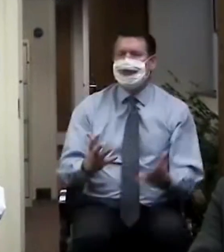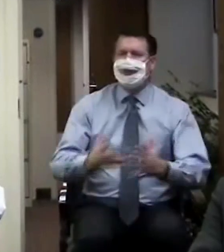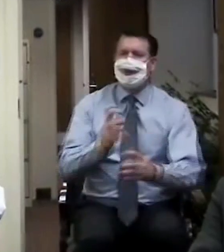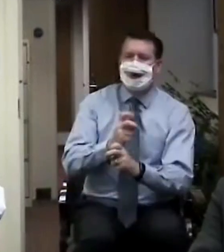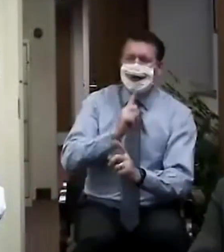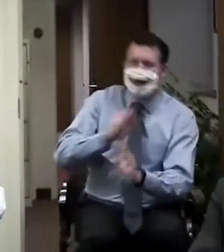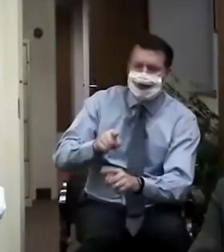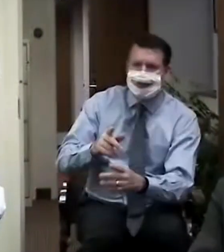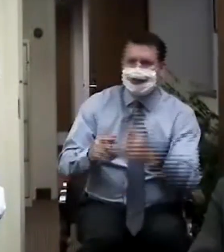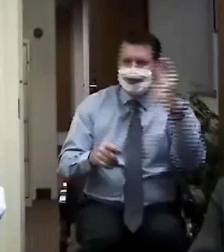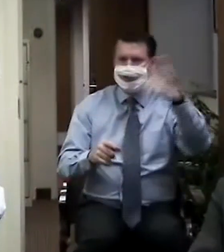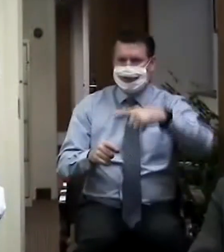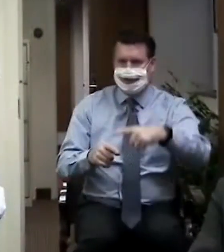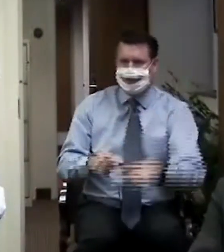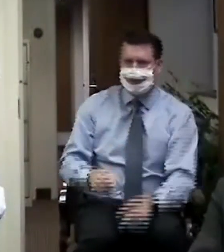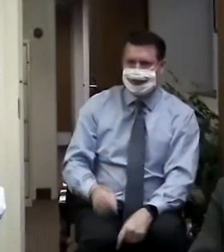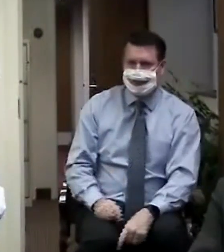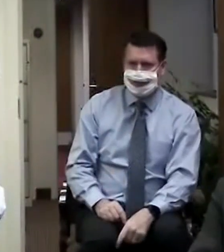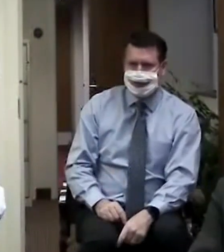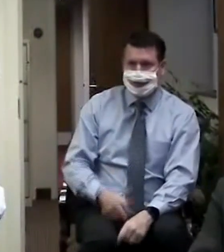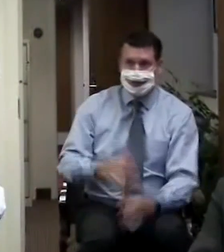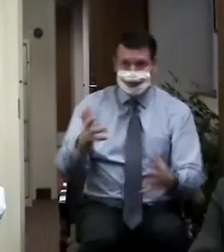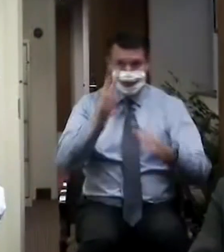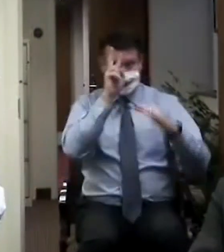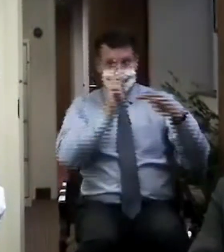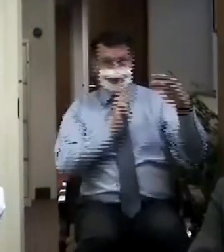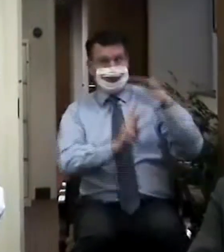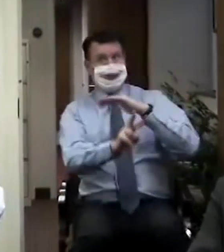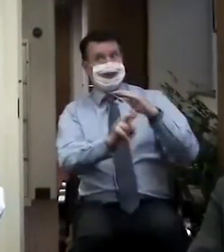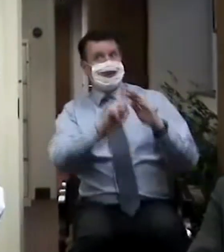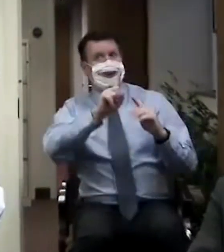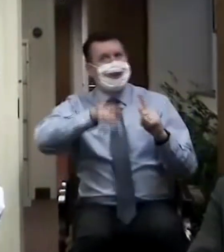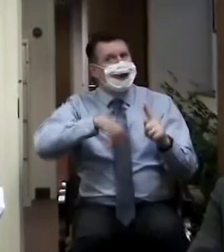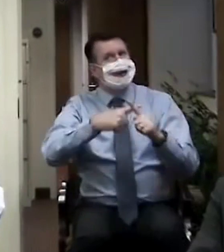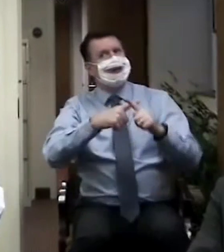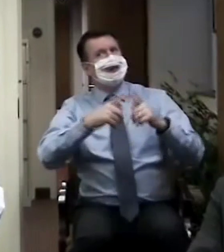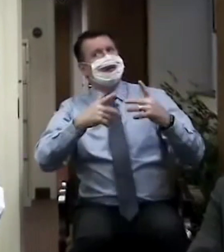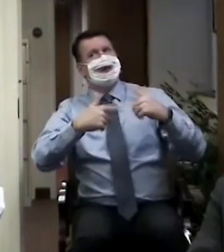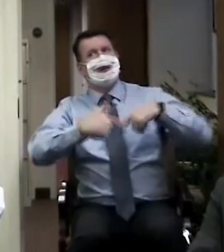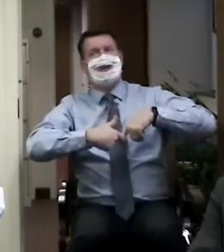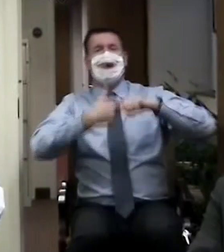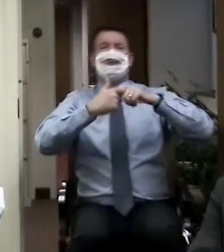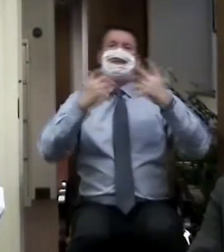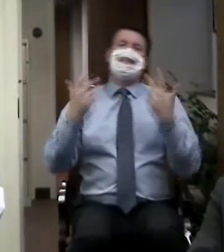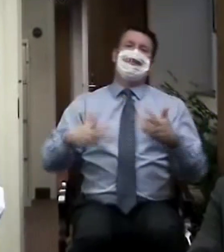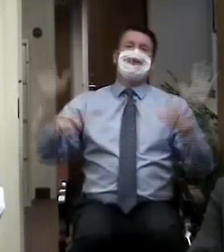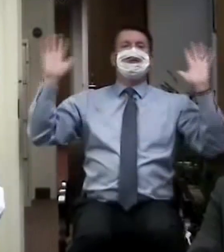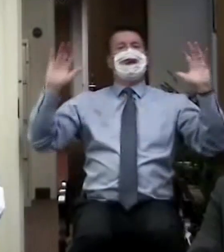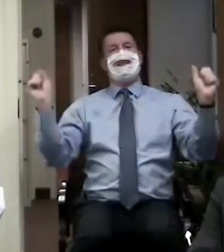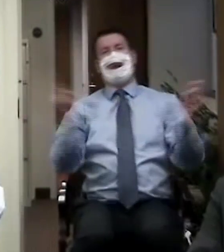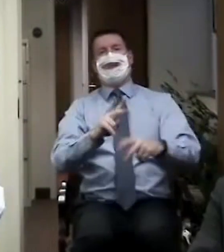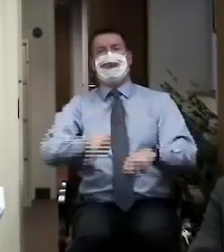projected if and when all furloughed employees can come back or will come back?